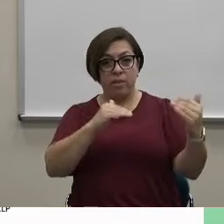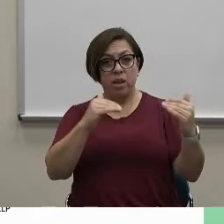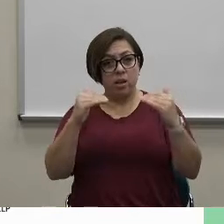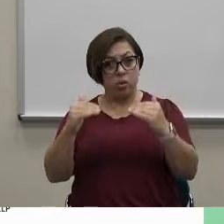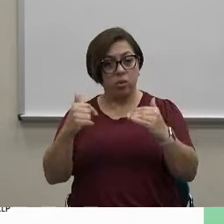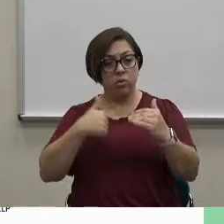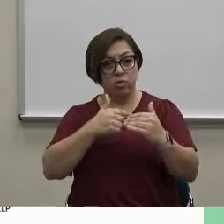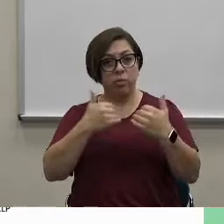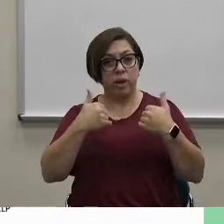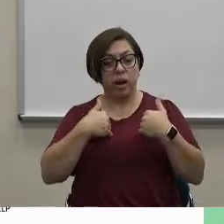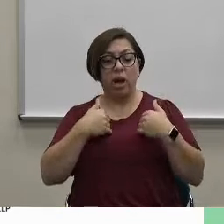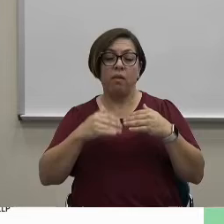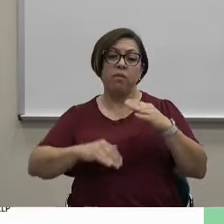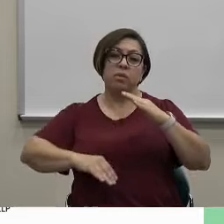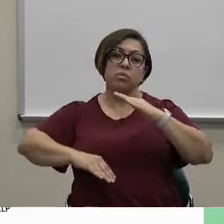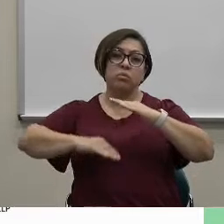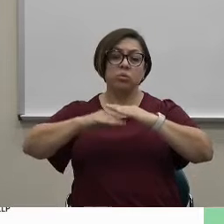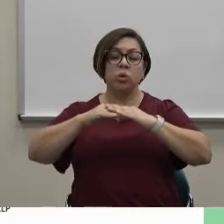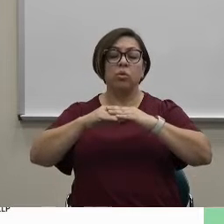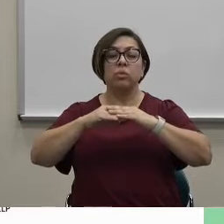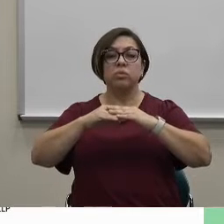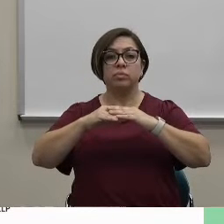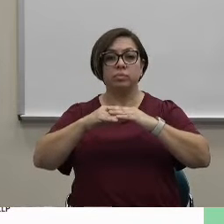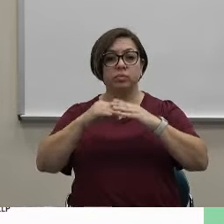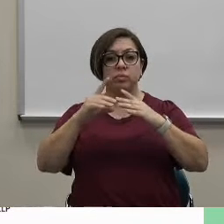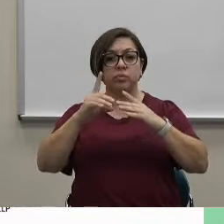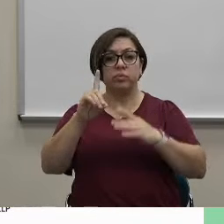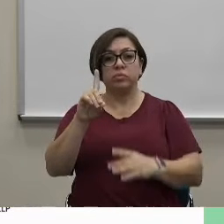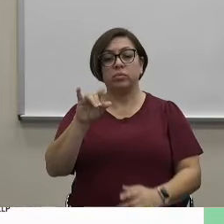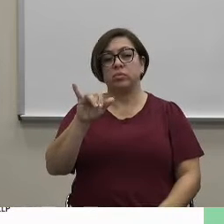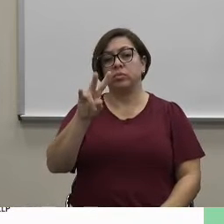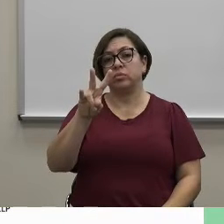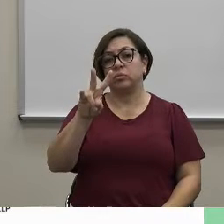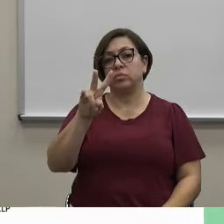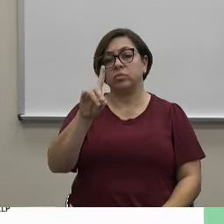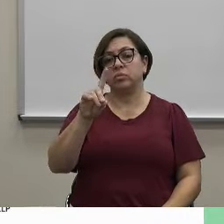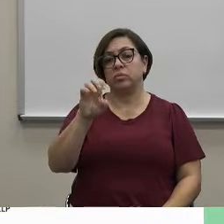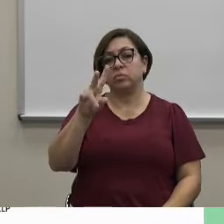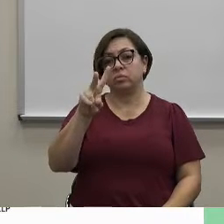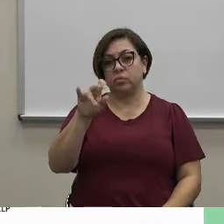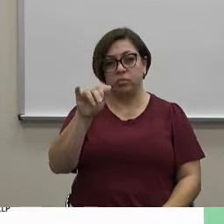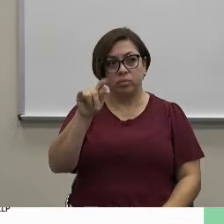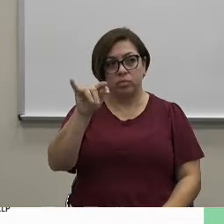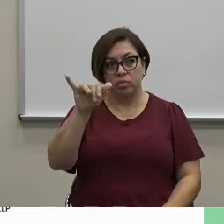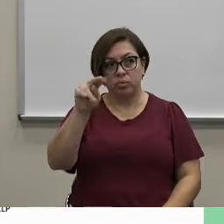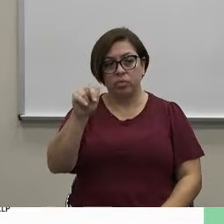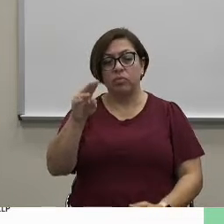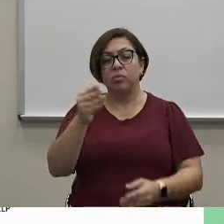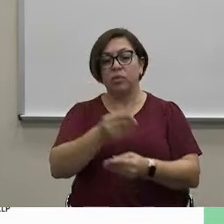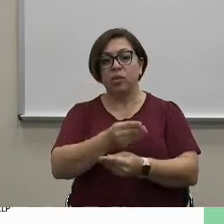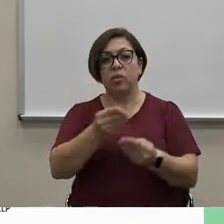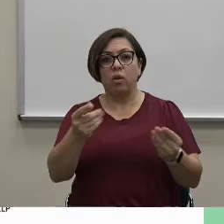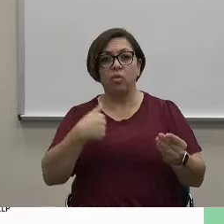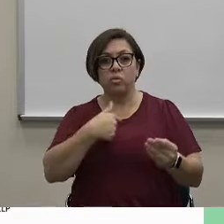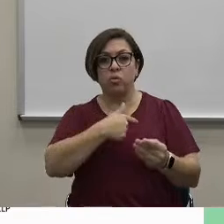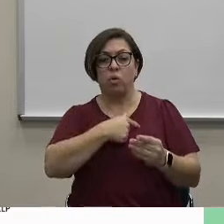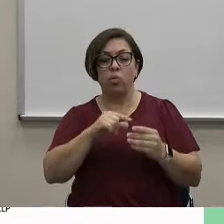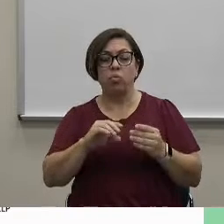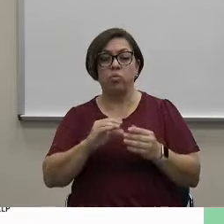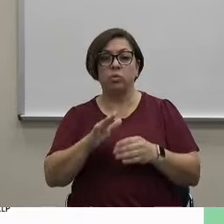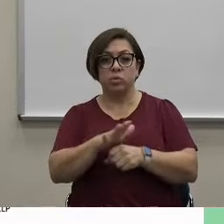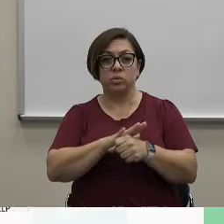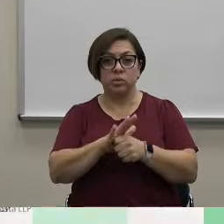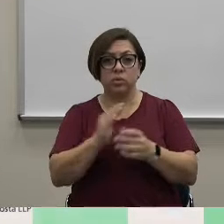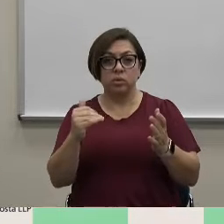maximum deviation. We add those together to get the deviation, and when we redistrict, we try to make sure that that number is less